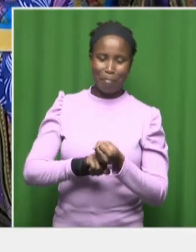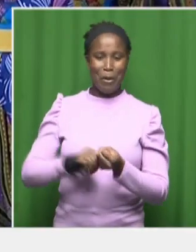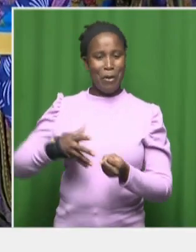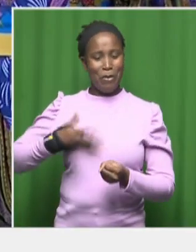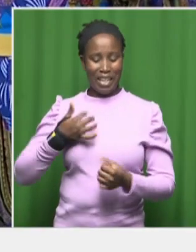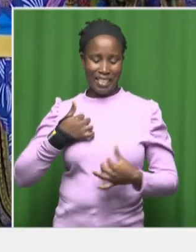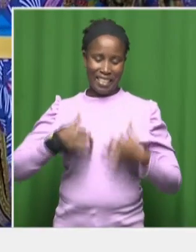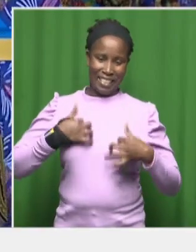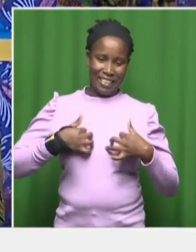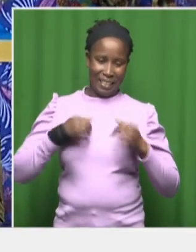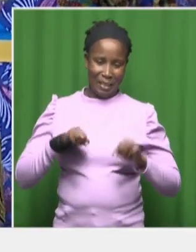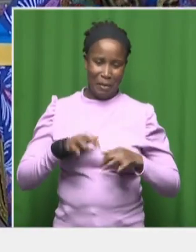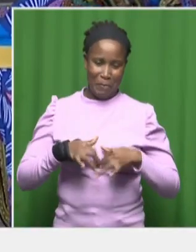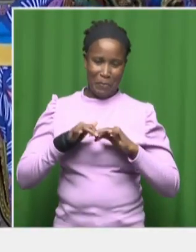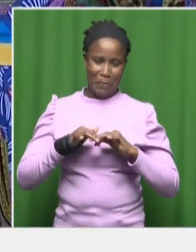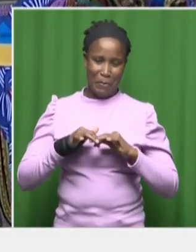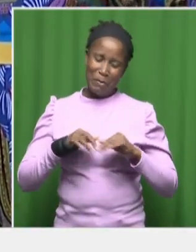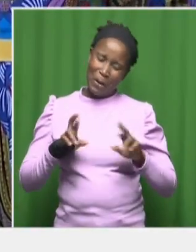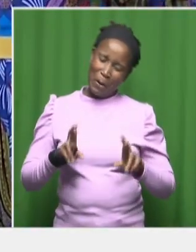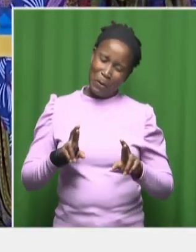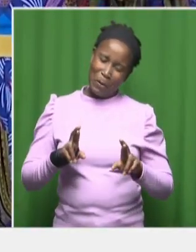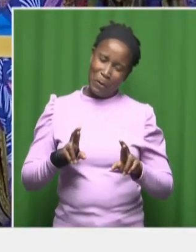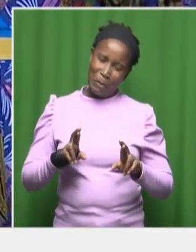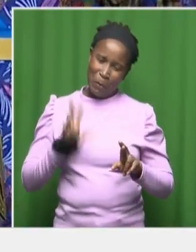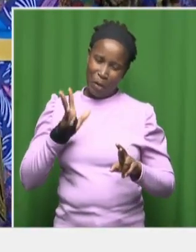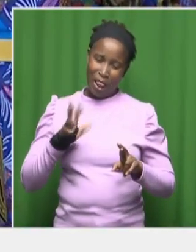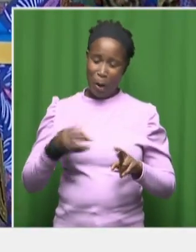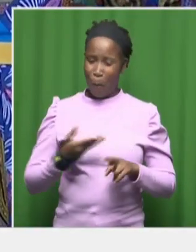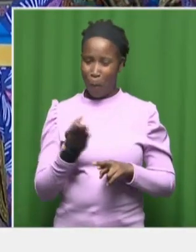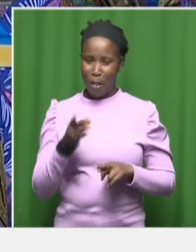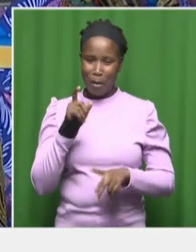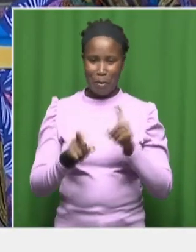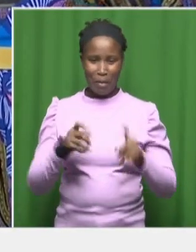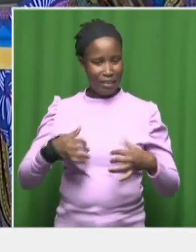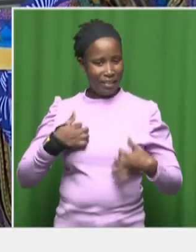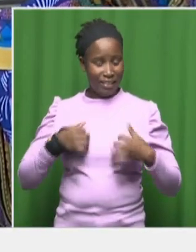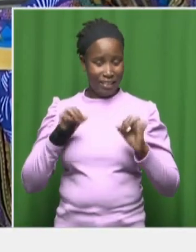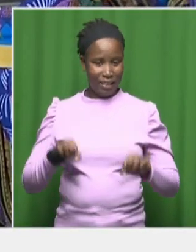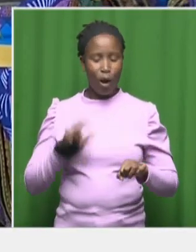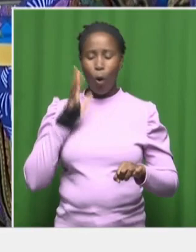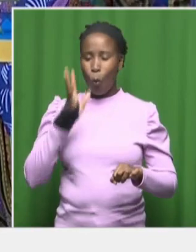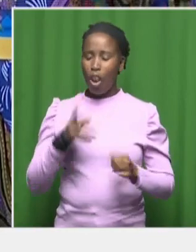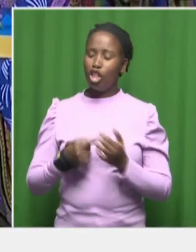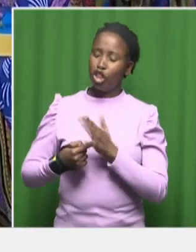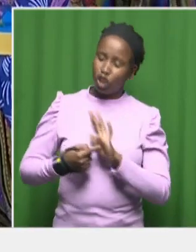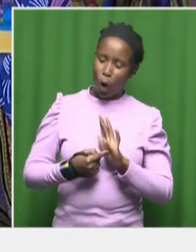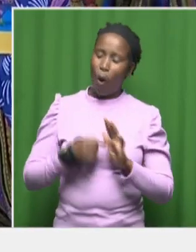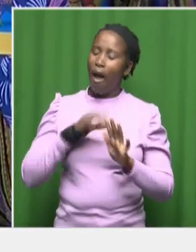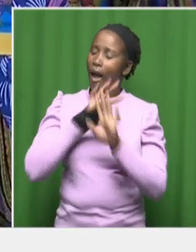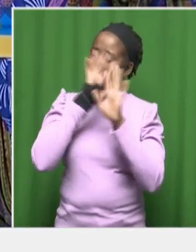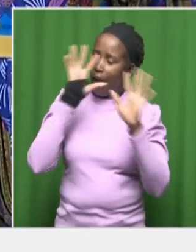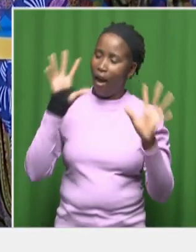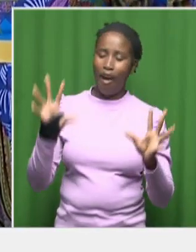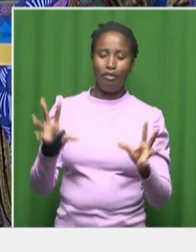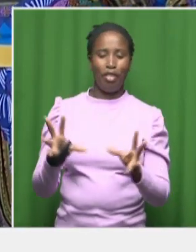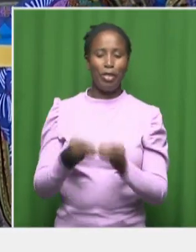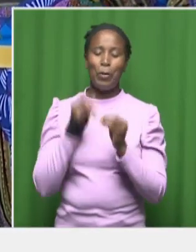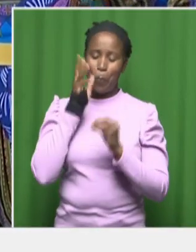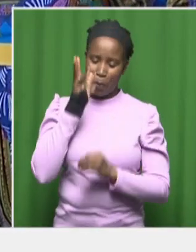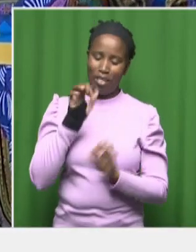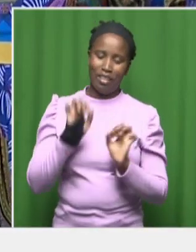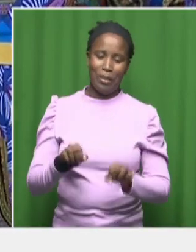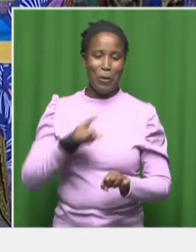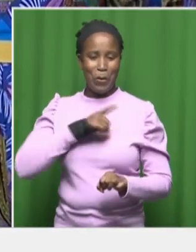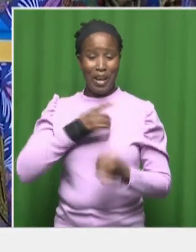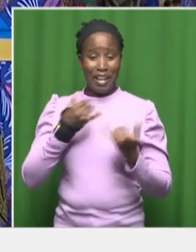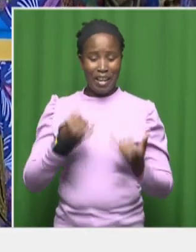excitement, hoping to get that gears going in the country. And, of course, we'll have it captured for you every step of the way, as we wish our